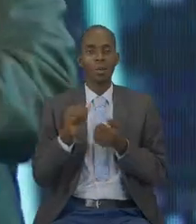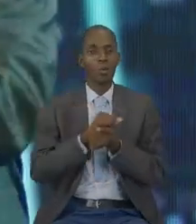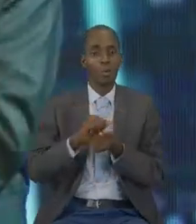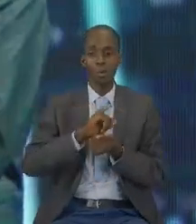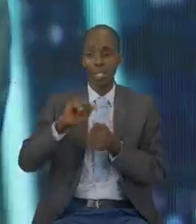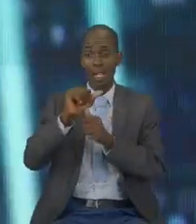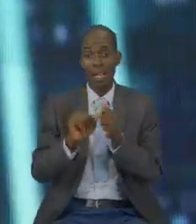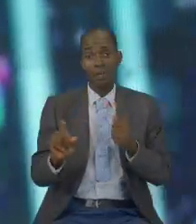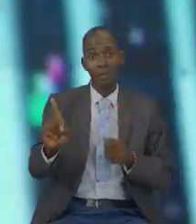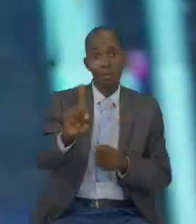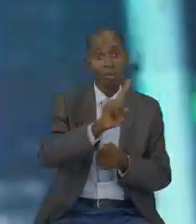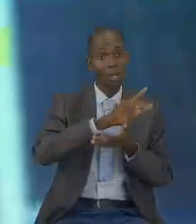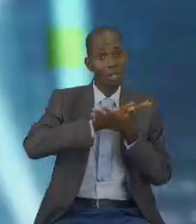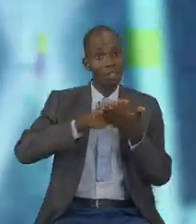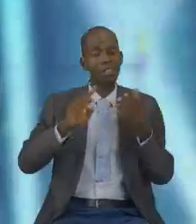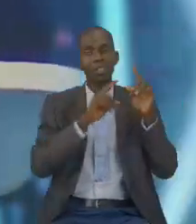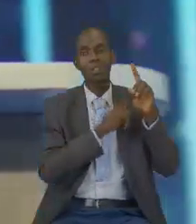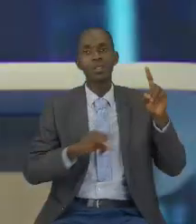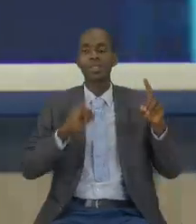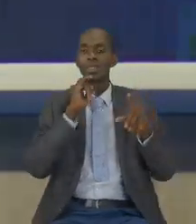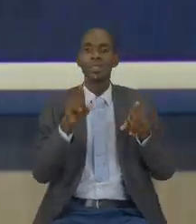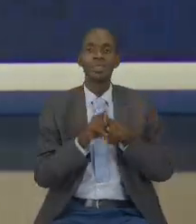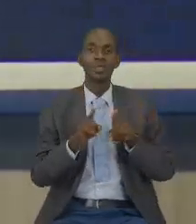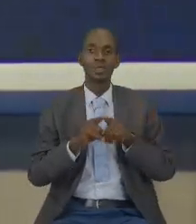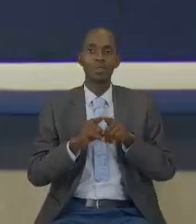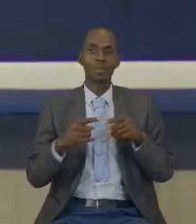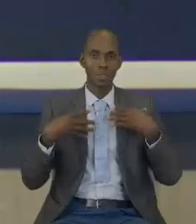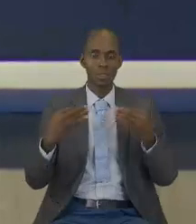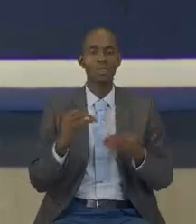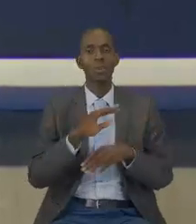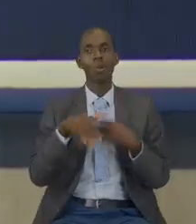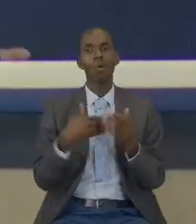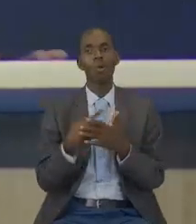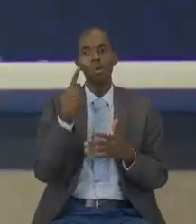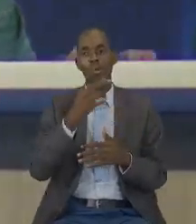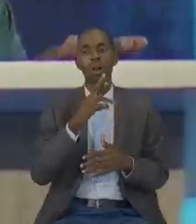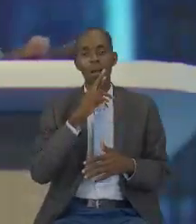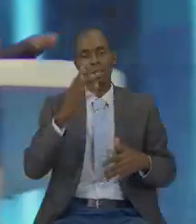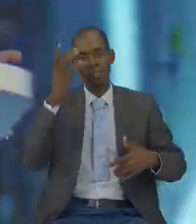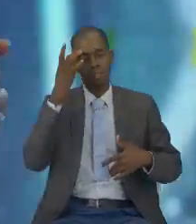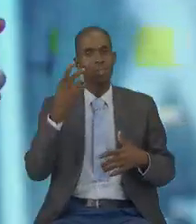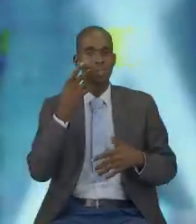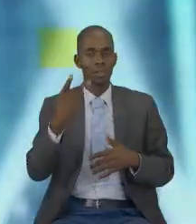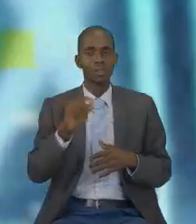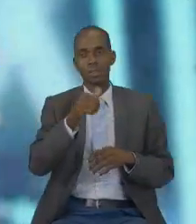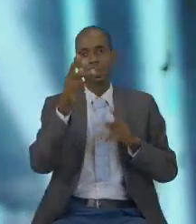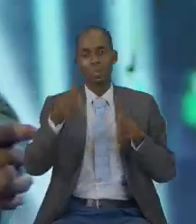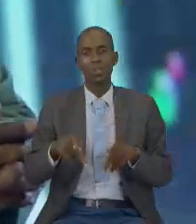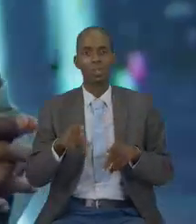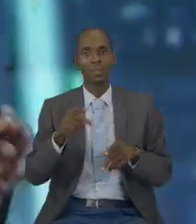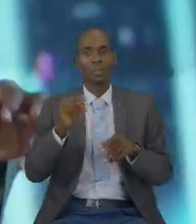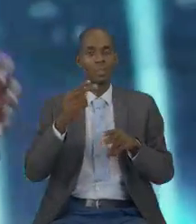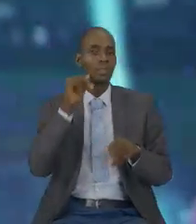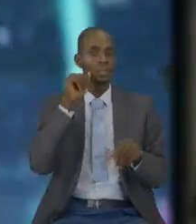clean, is also curing those who are sick. Let Antonia speak to you now